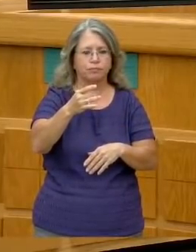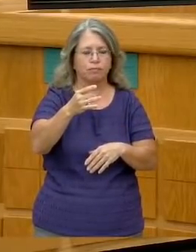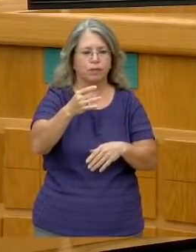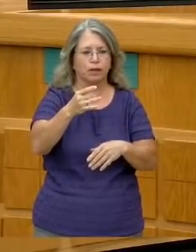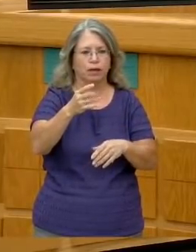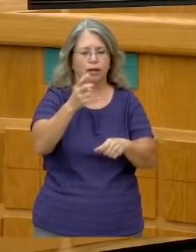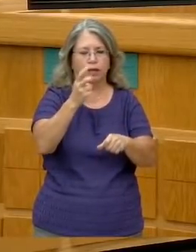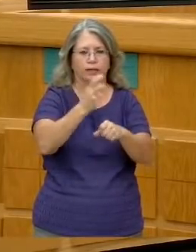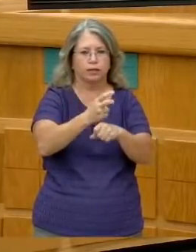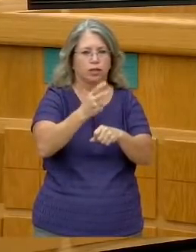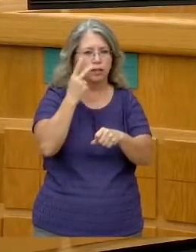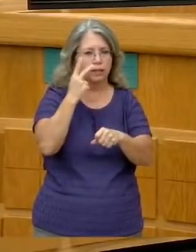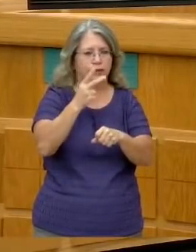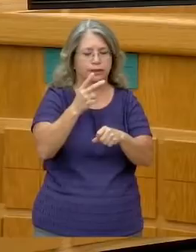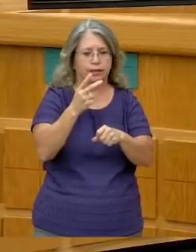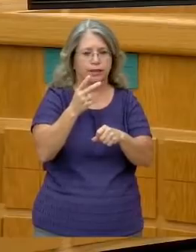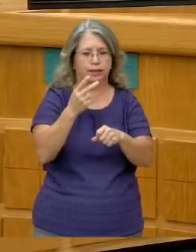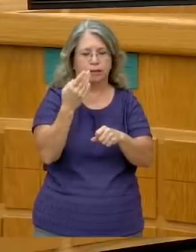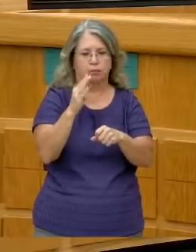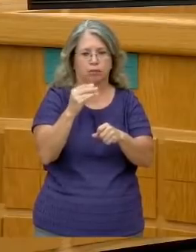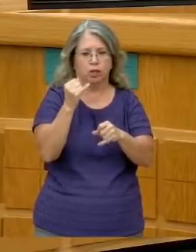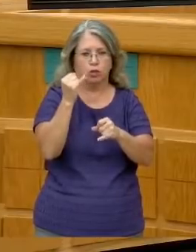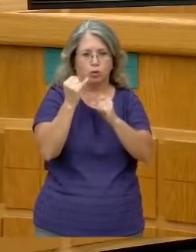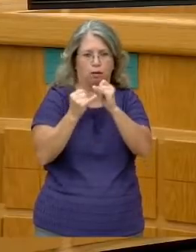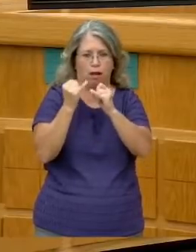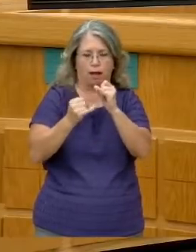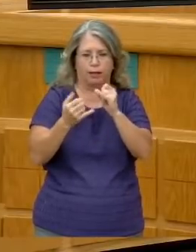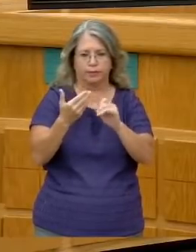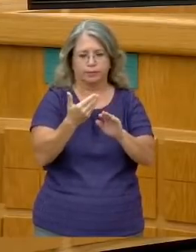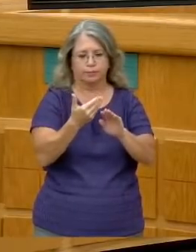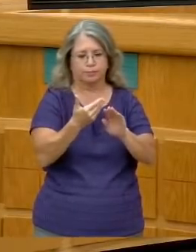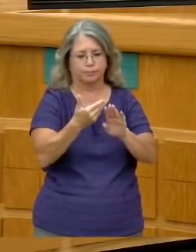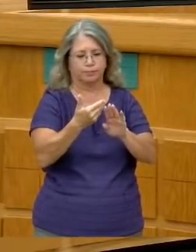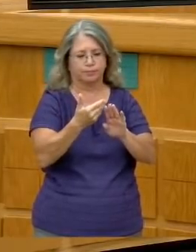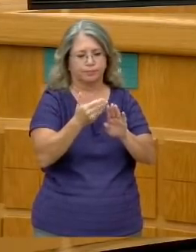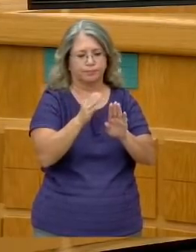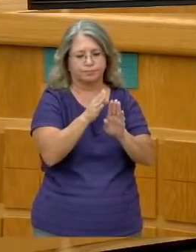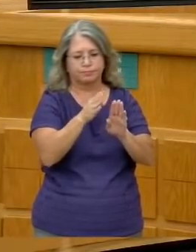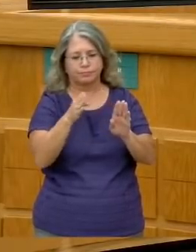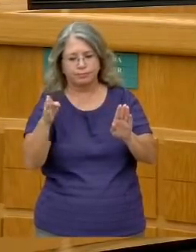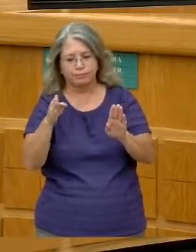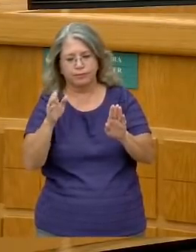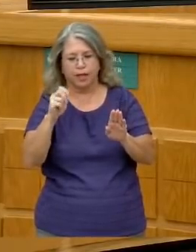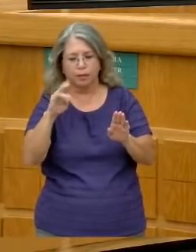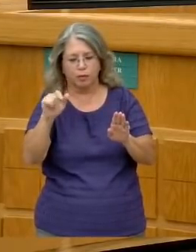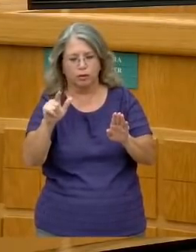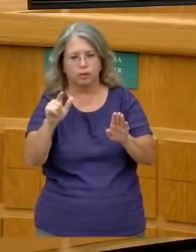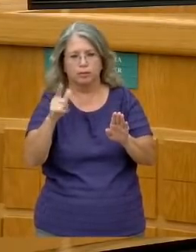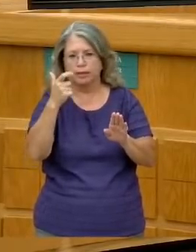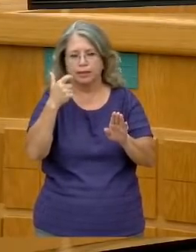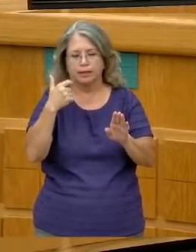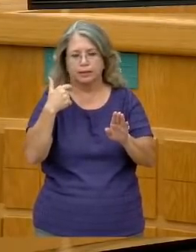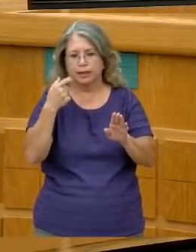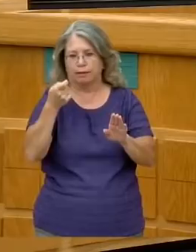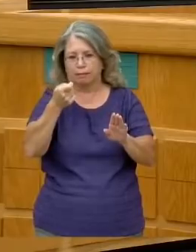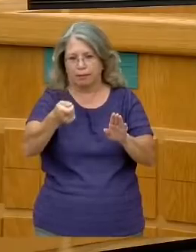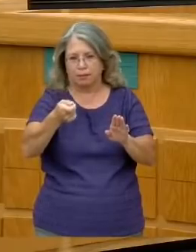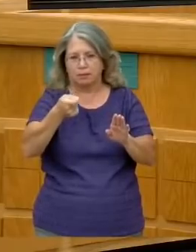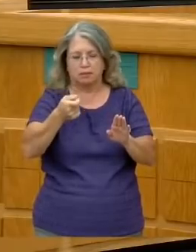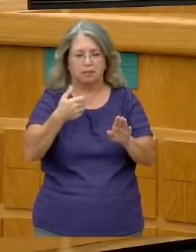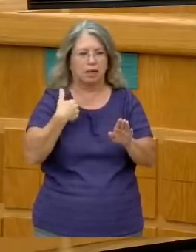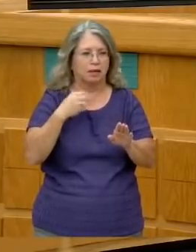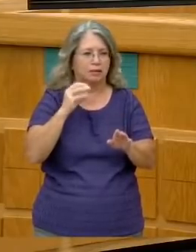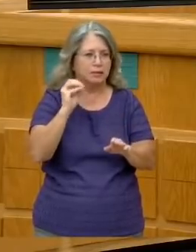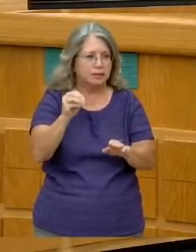blue lines way back there in April, and that's because there were very few. There were a lot of days where we had 0 cases, 2